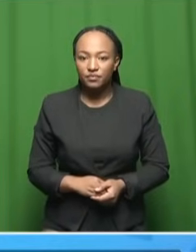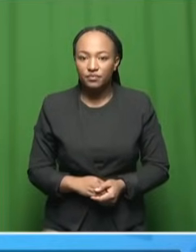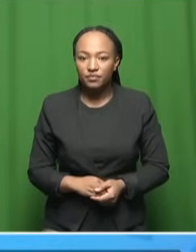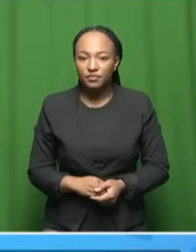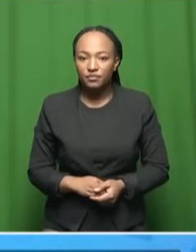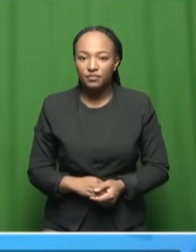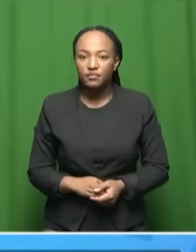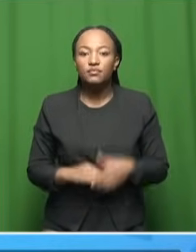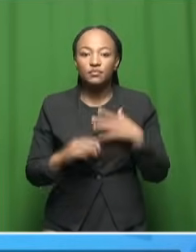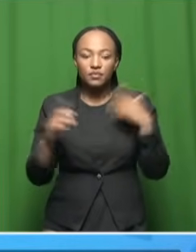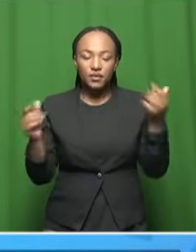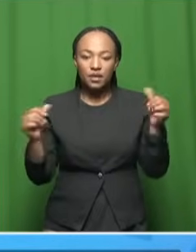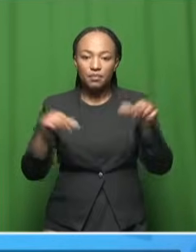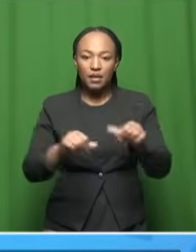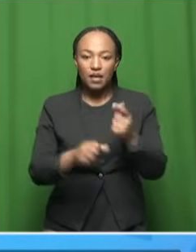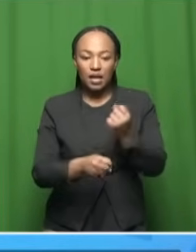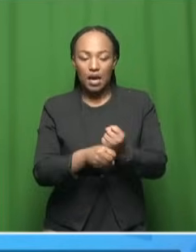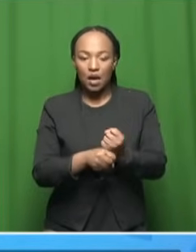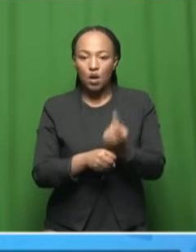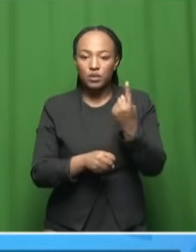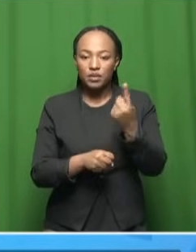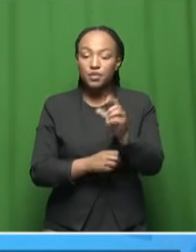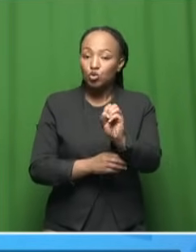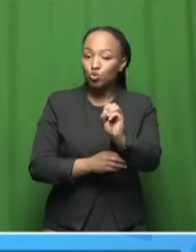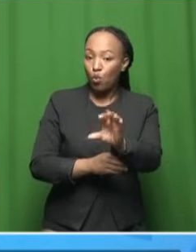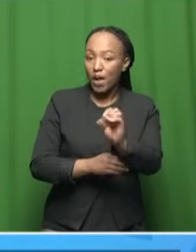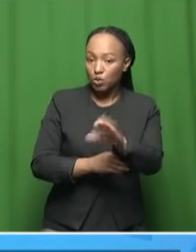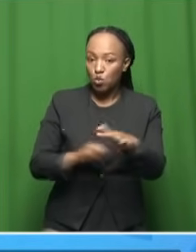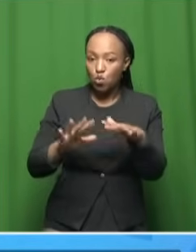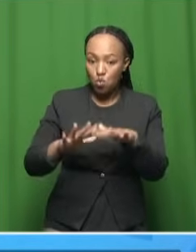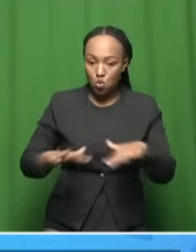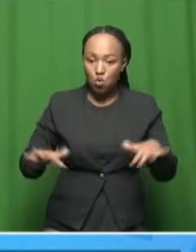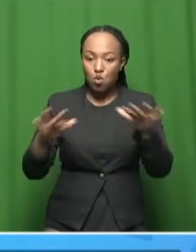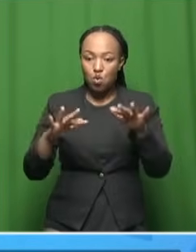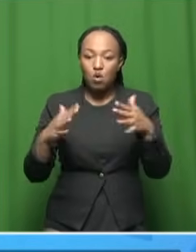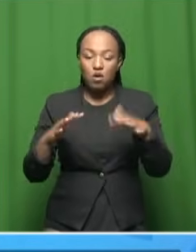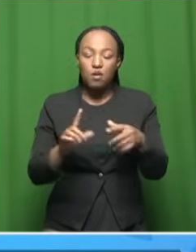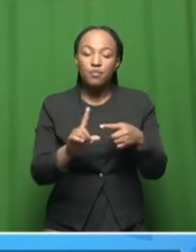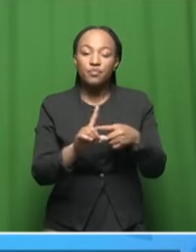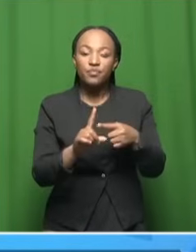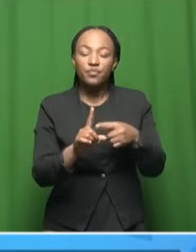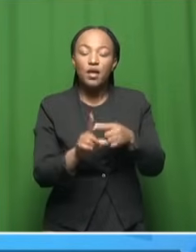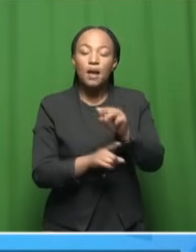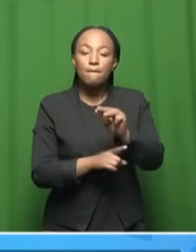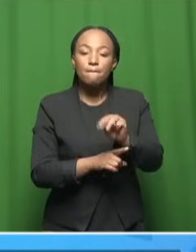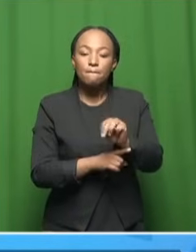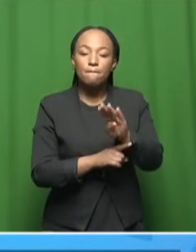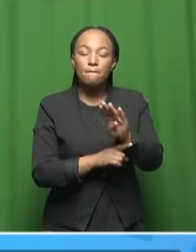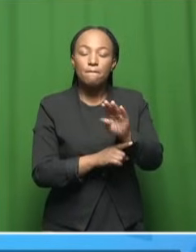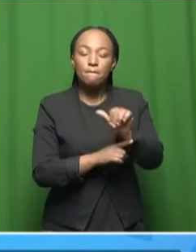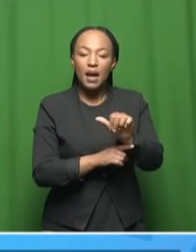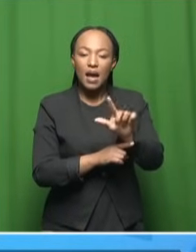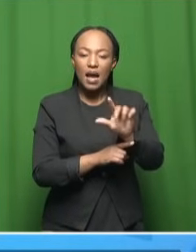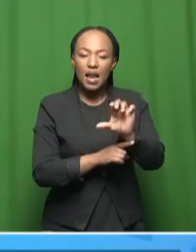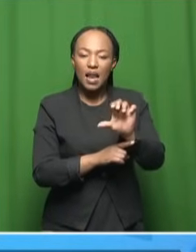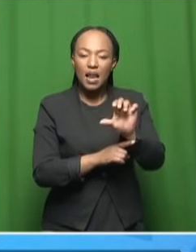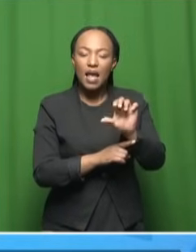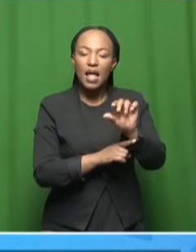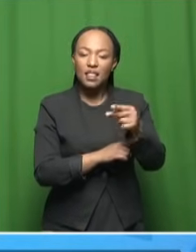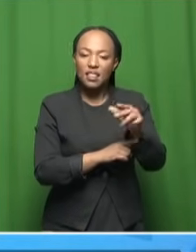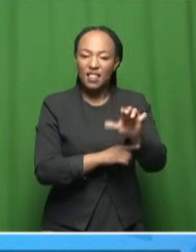All right, we bring it back to Gauteng now, Soweto to be exact, where we find a reporter, Mbalenhle Mthethwa, who's standing by for us with the very latest. Good